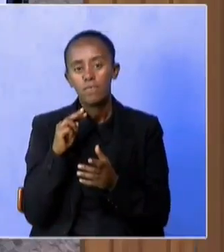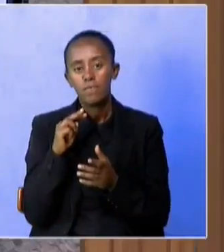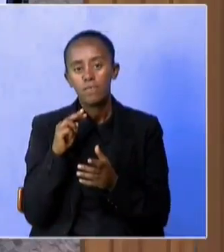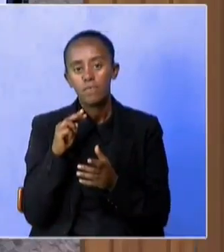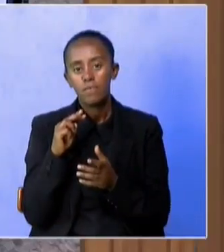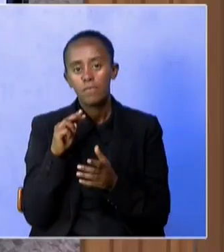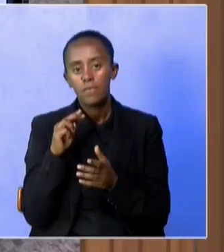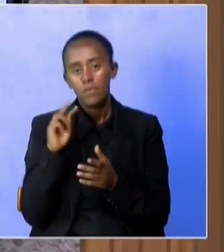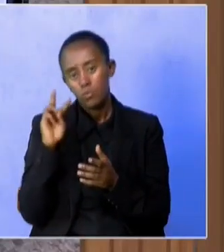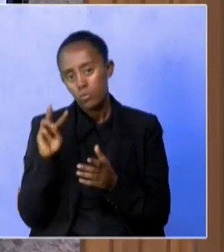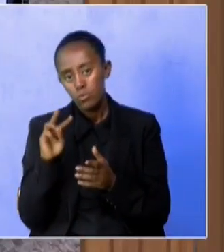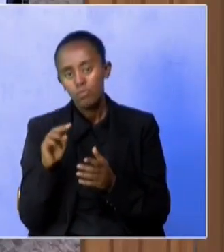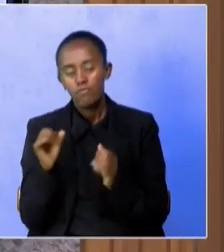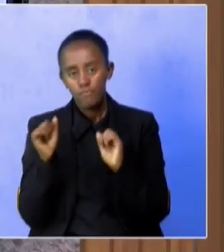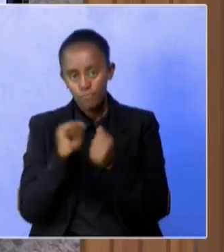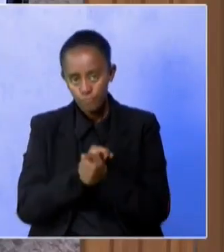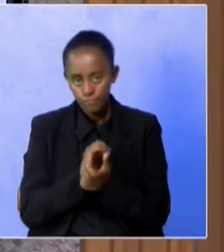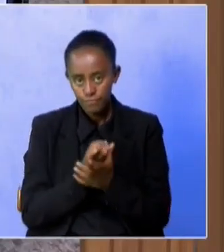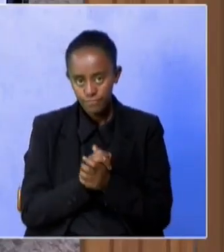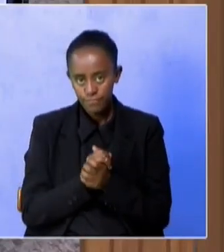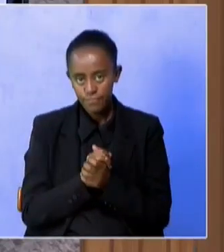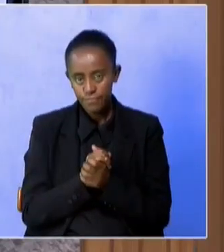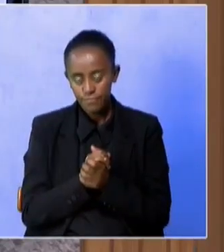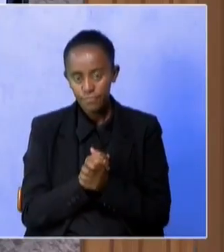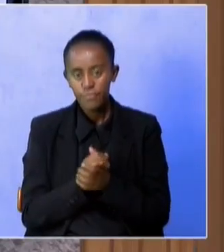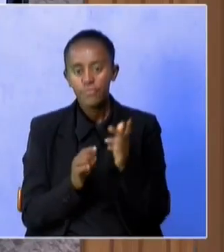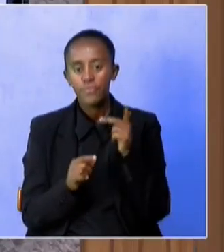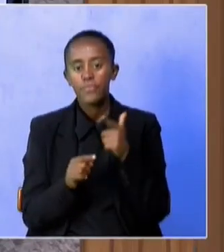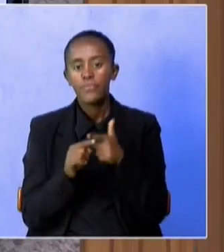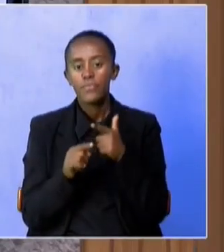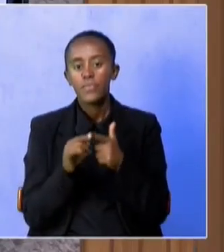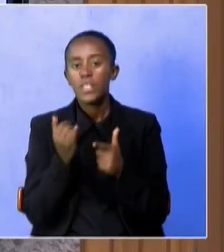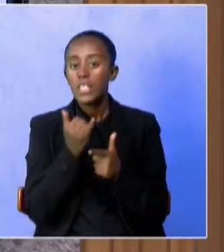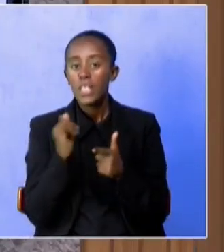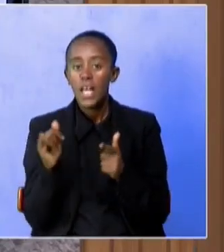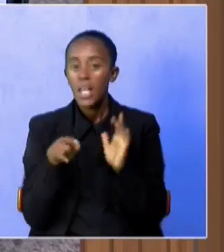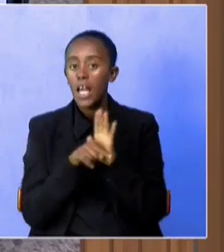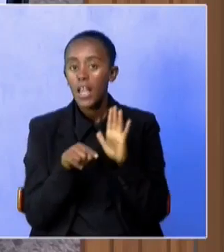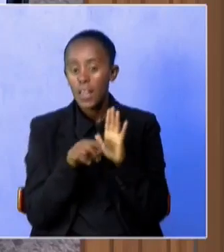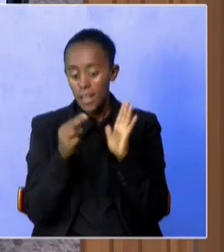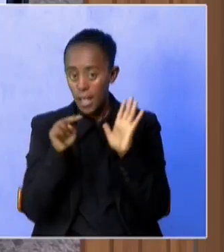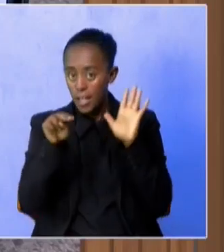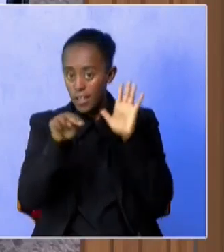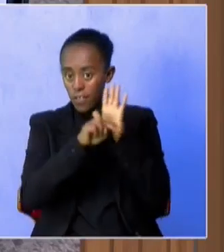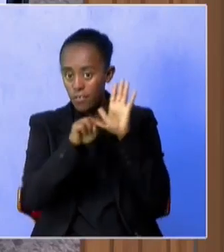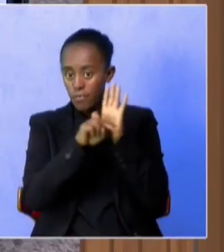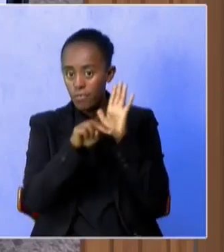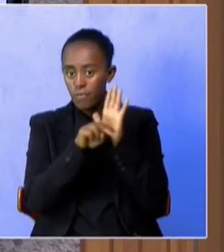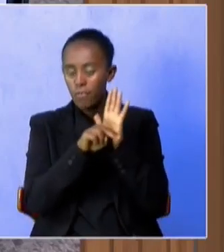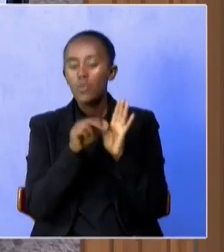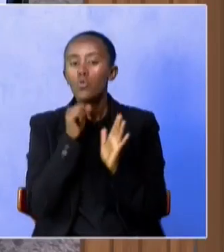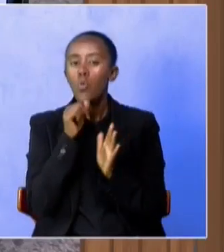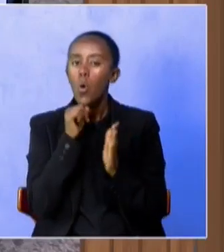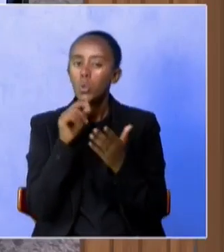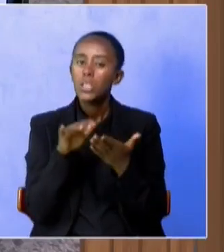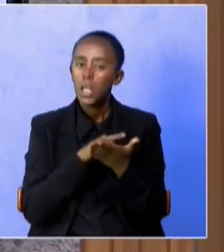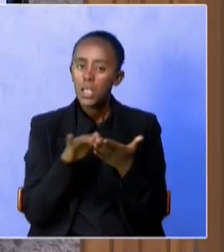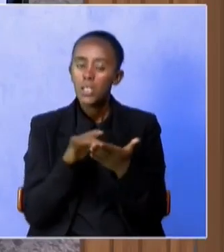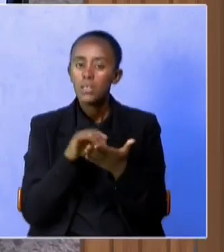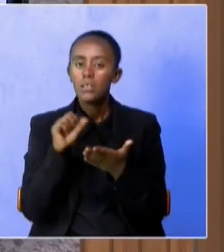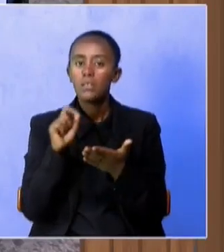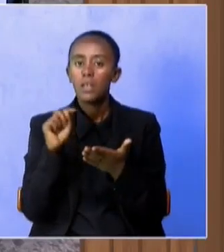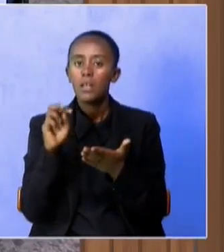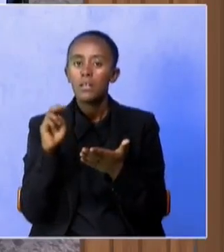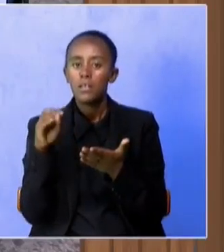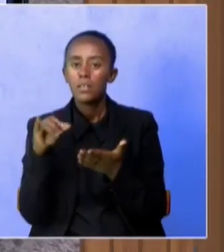they, we have a negative form here. They not study. So, they have